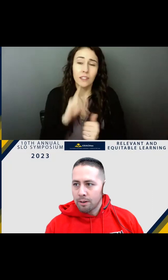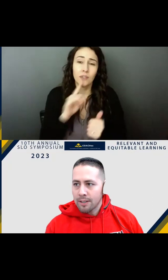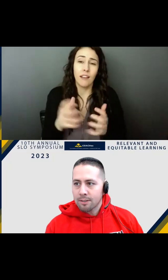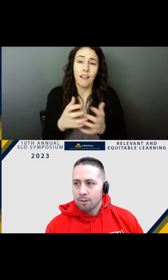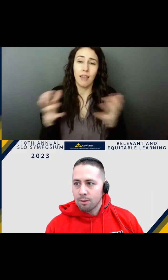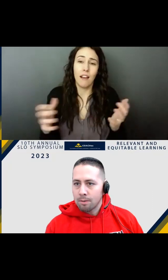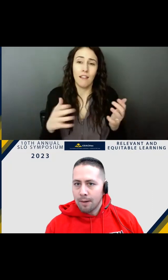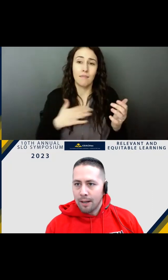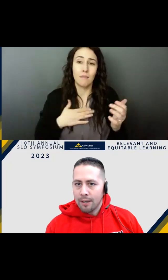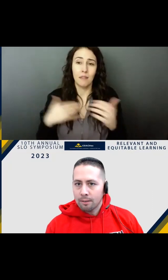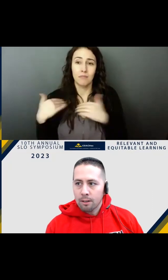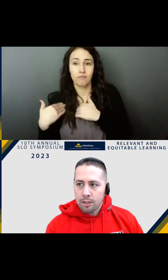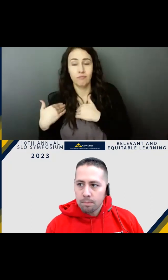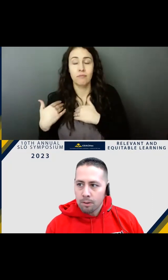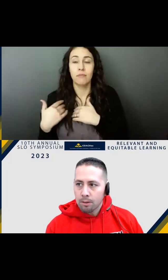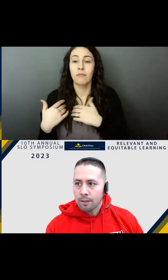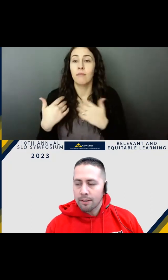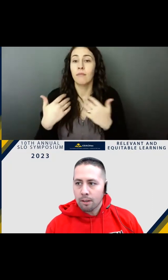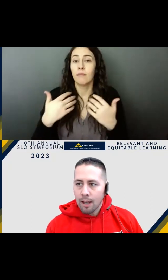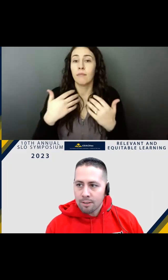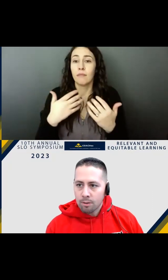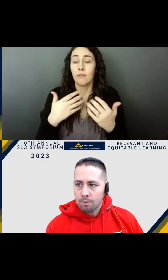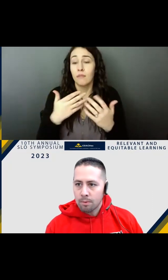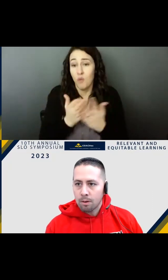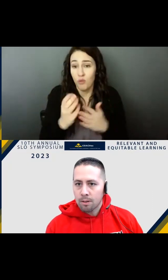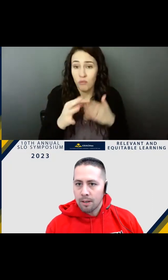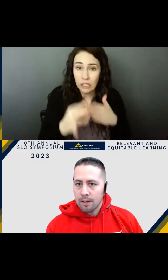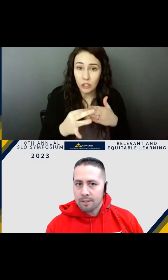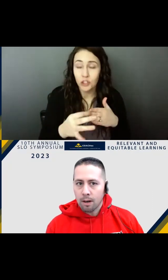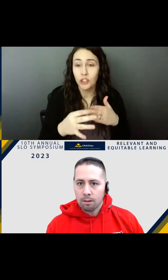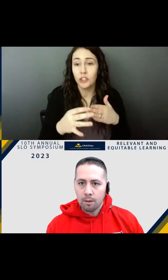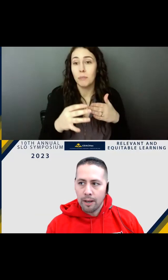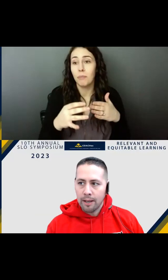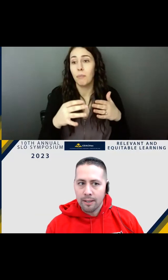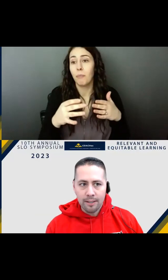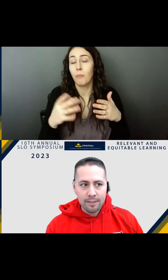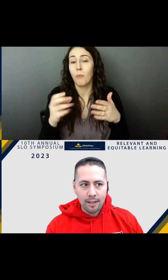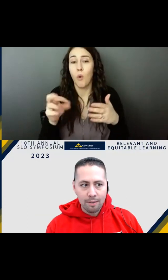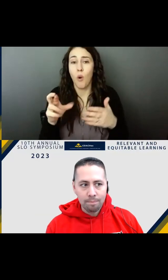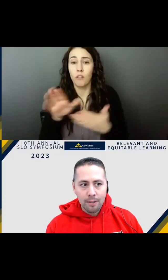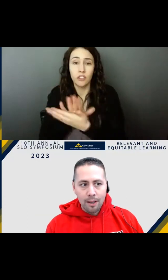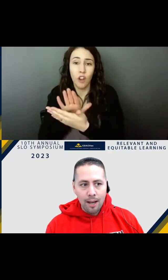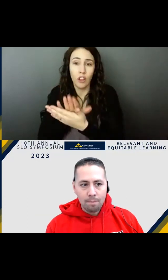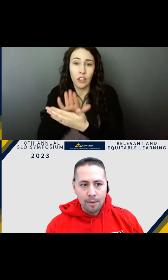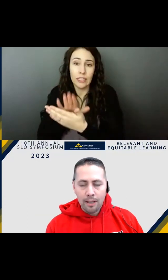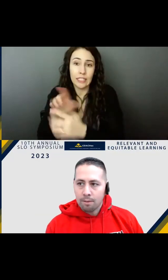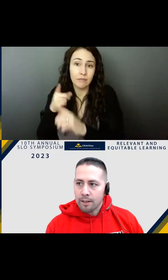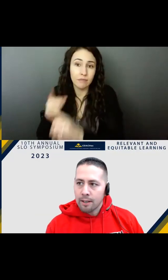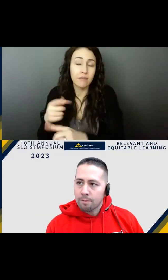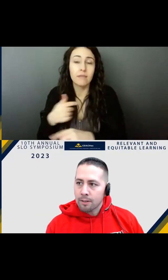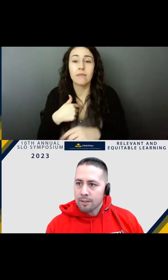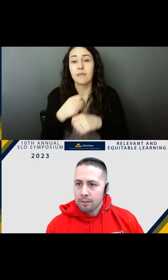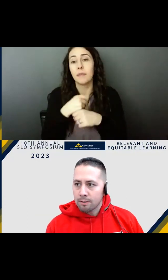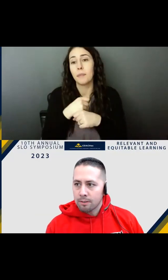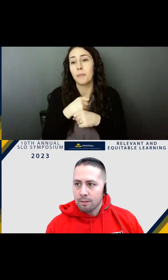do, whether it's through my leadership role in the classroom or in a scholarly way, is I make